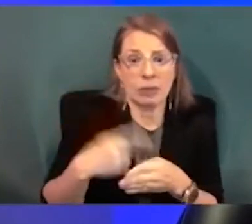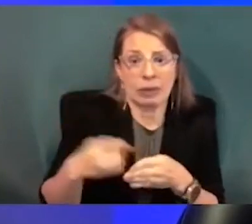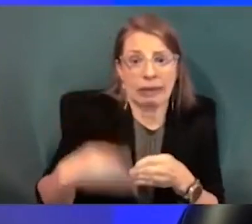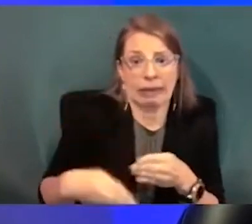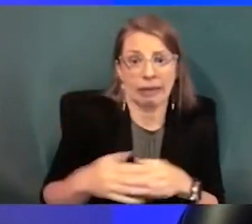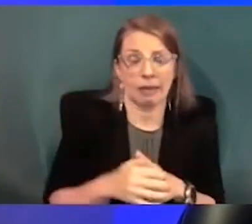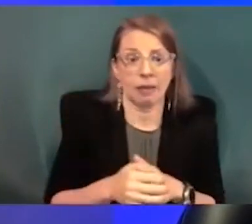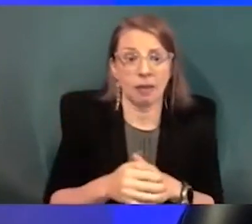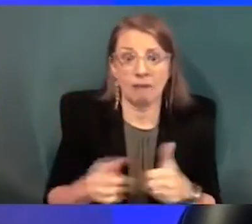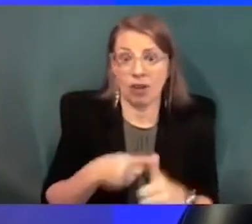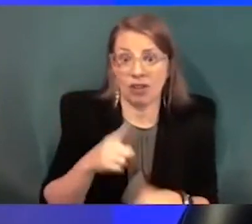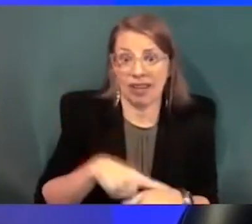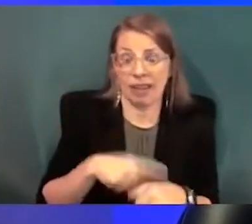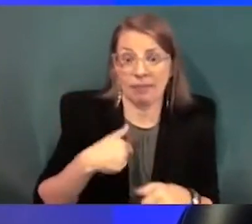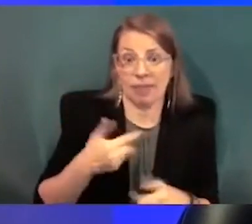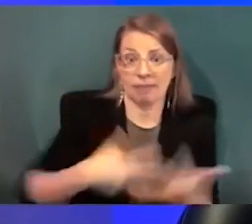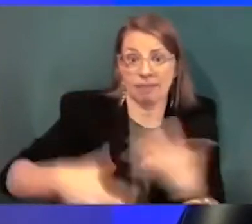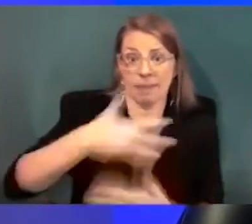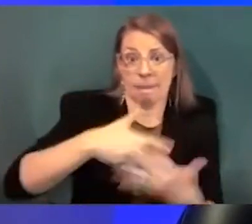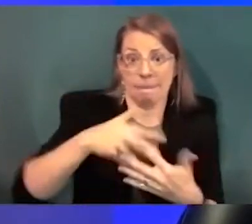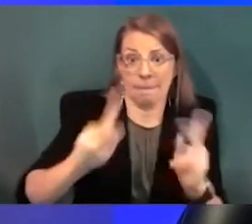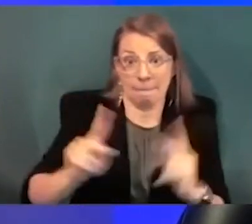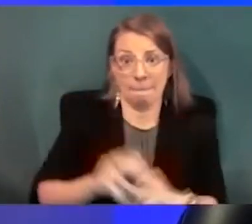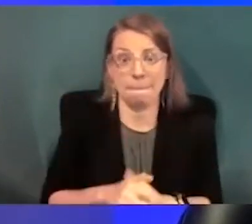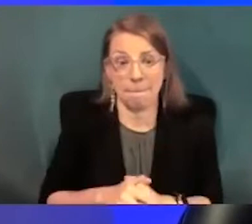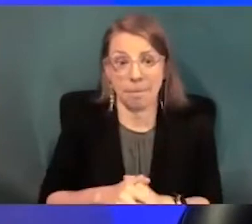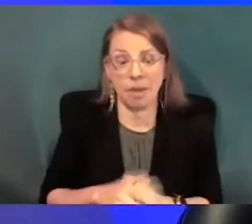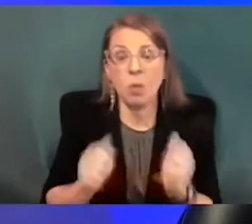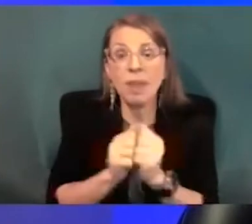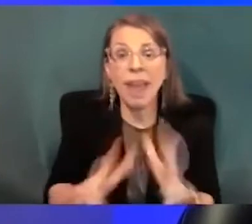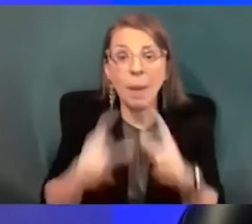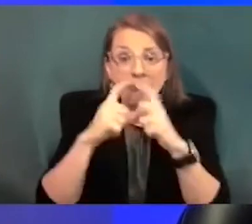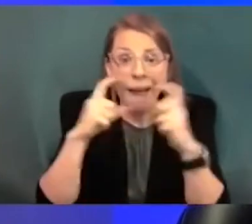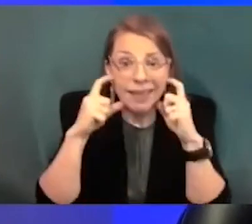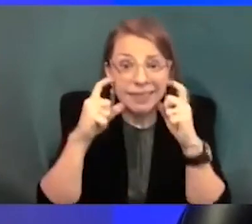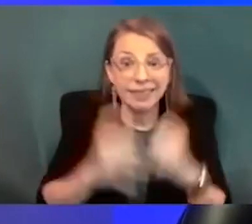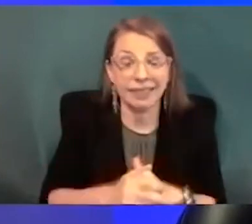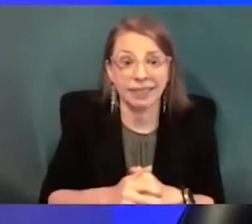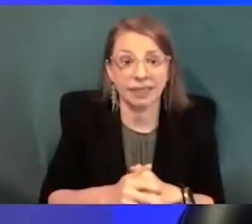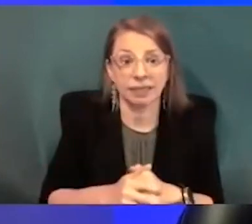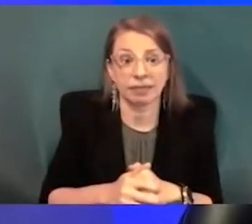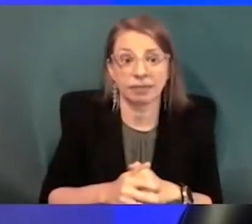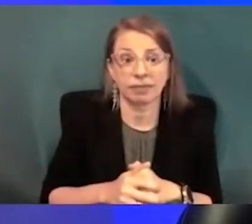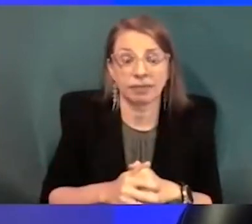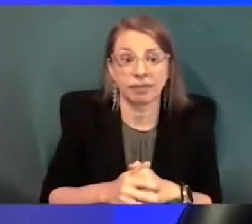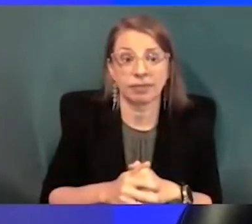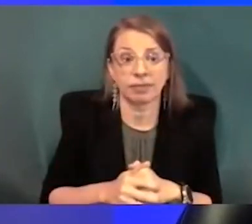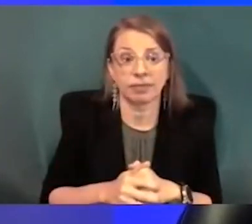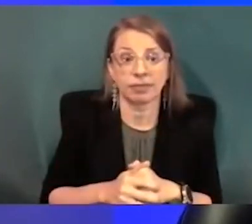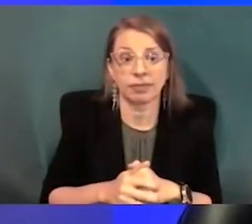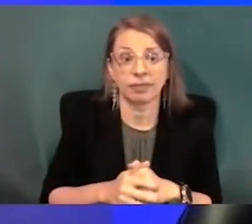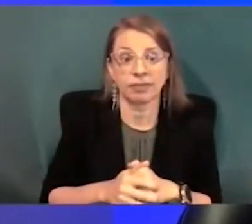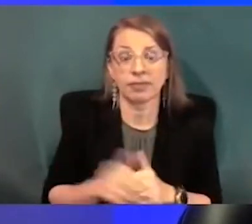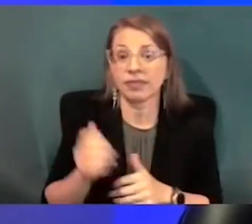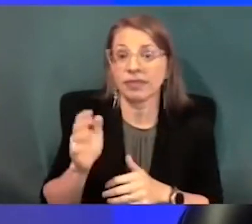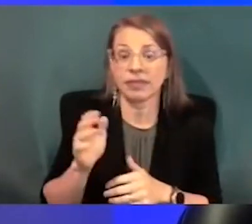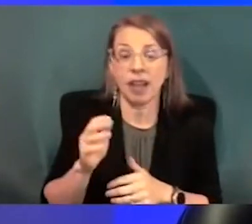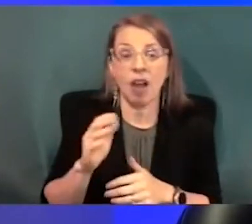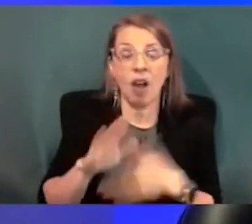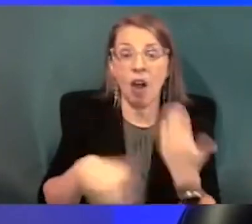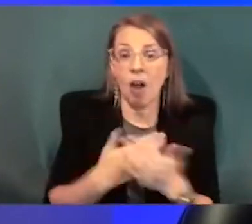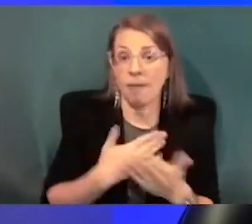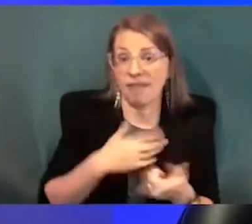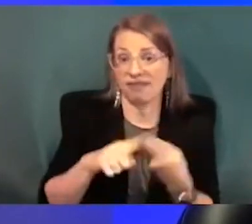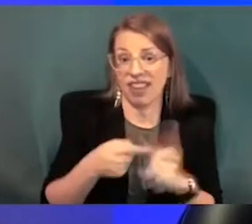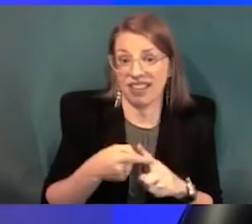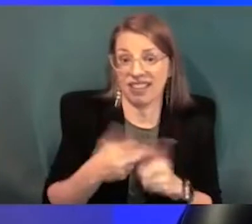around people unmasked, but my friend was everybody's vaccinated, but